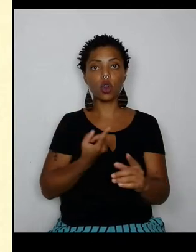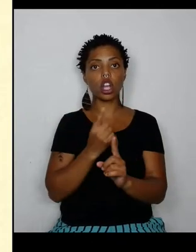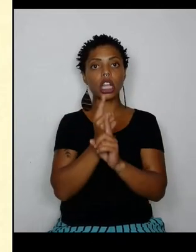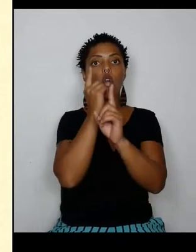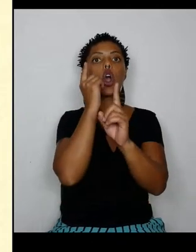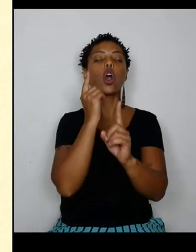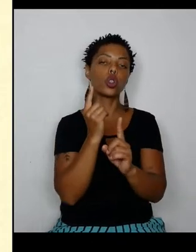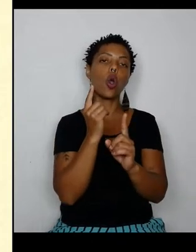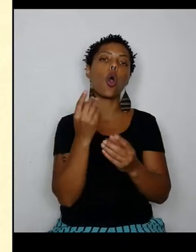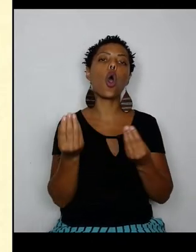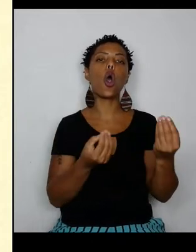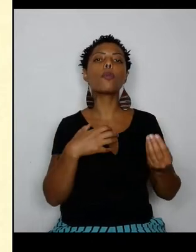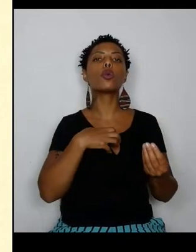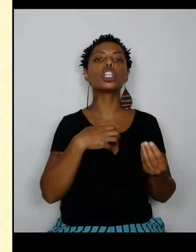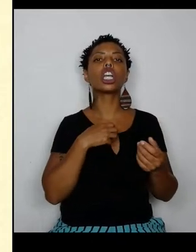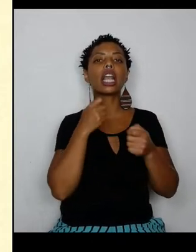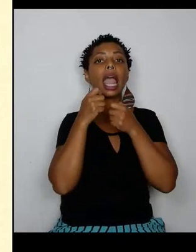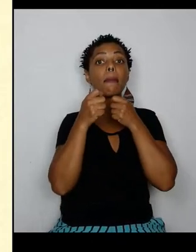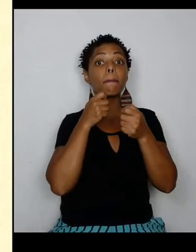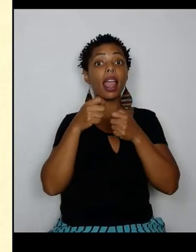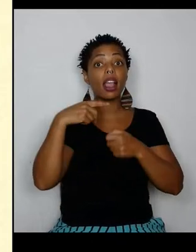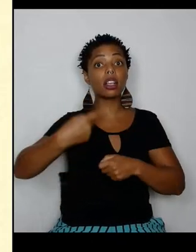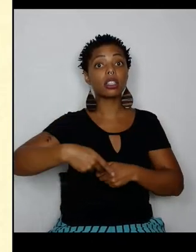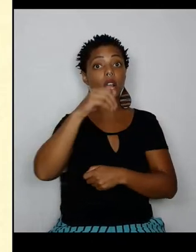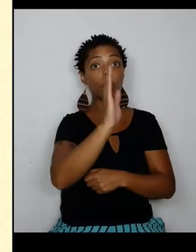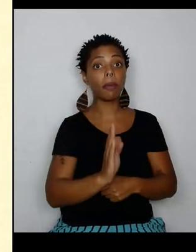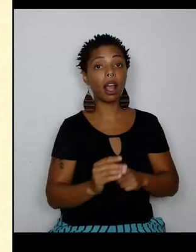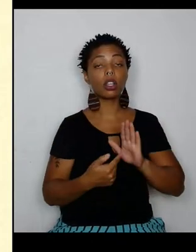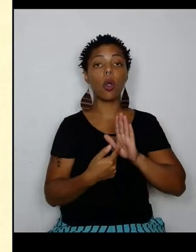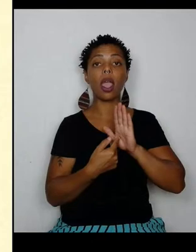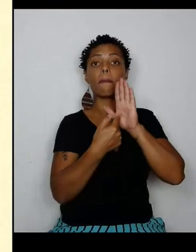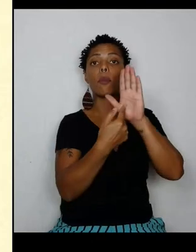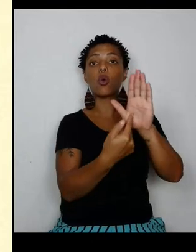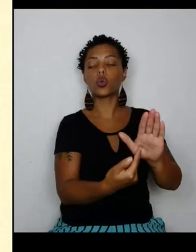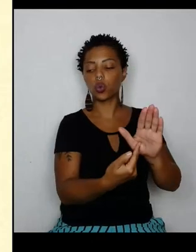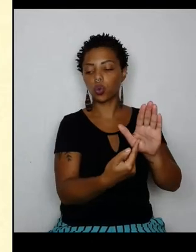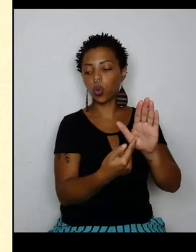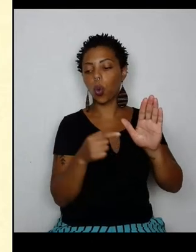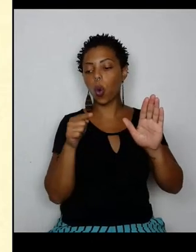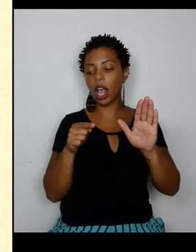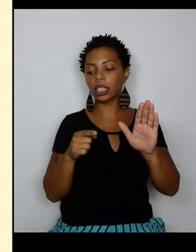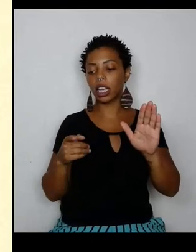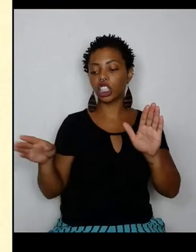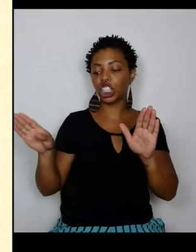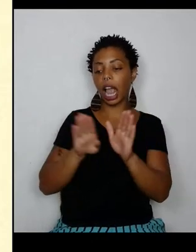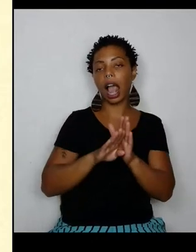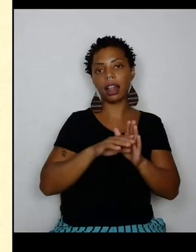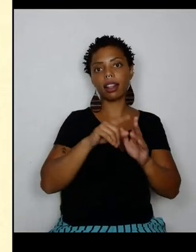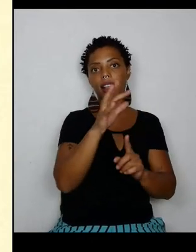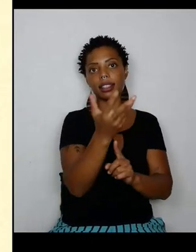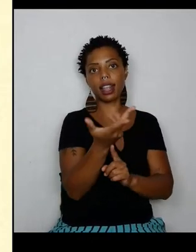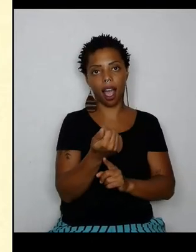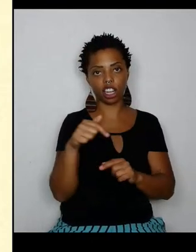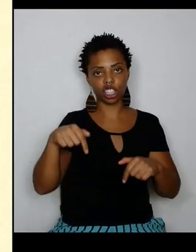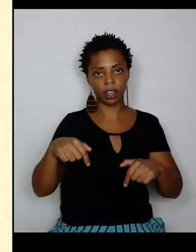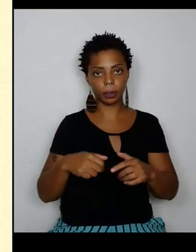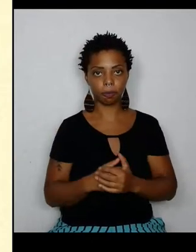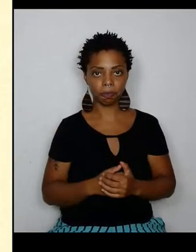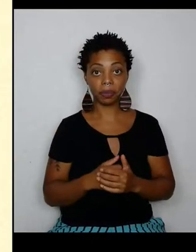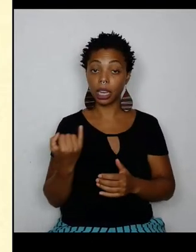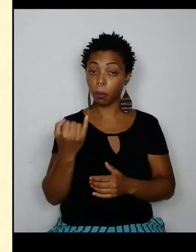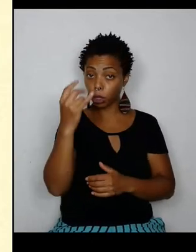in our archive we tried to find the way the brazilian press portrayed